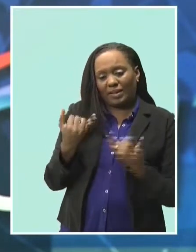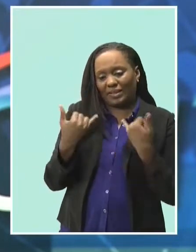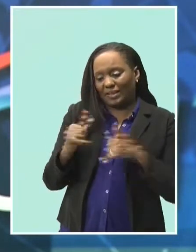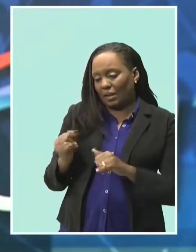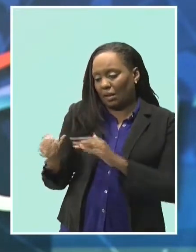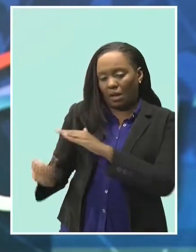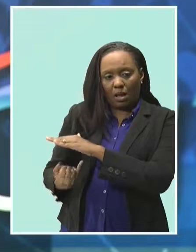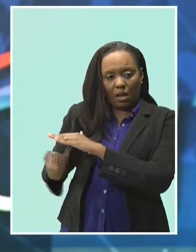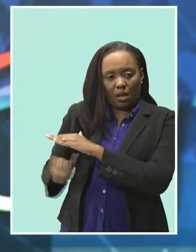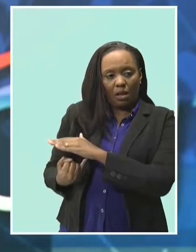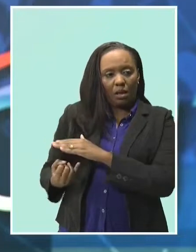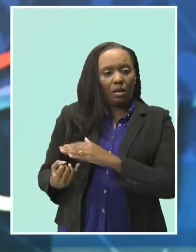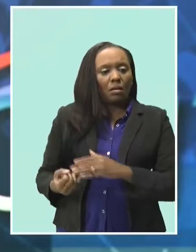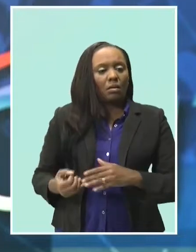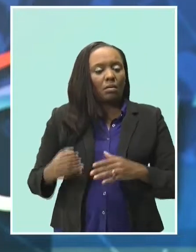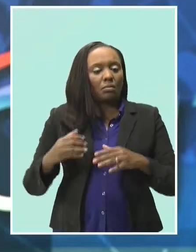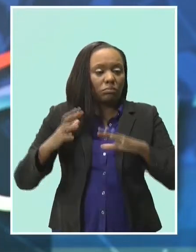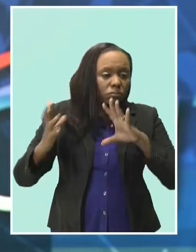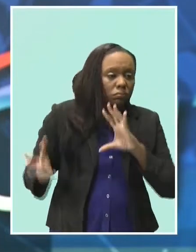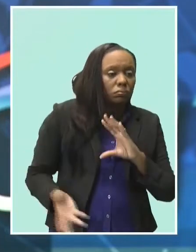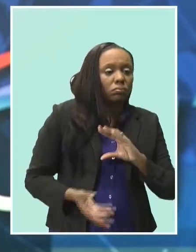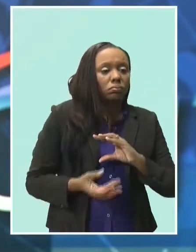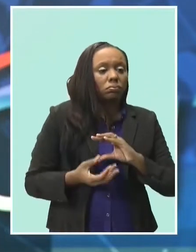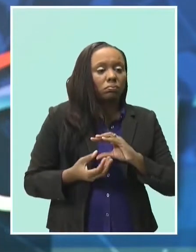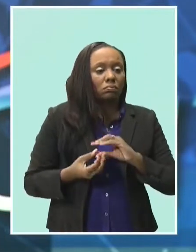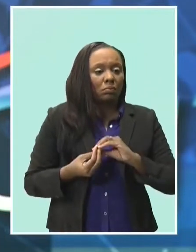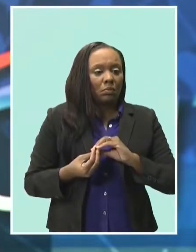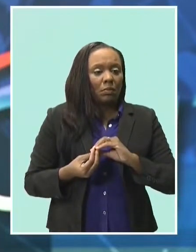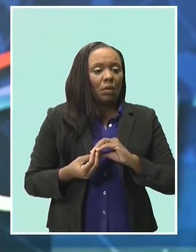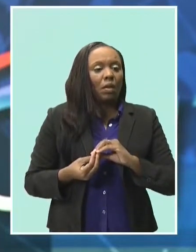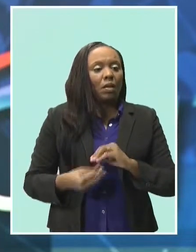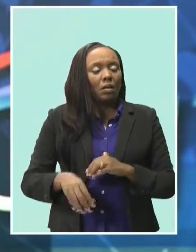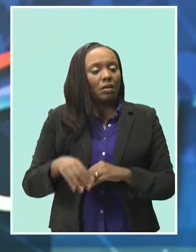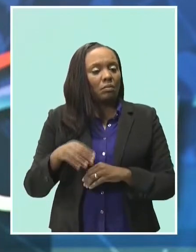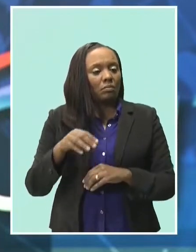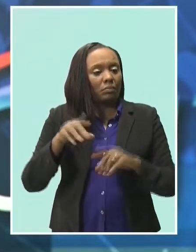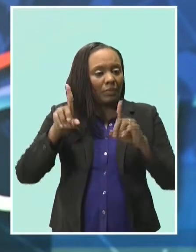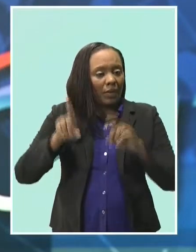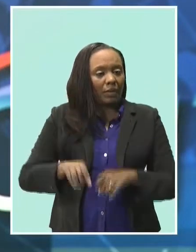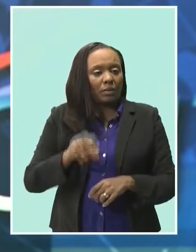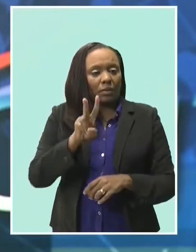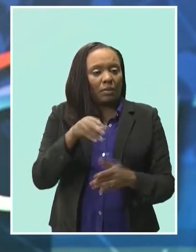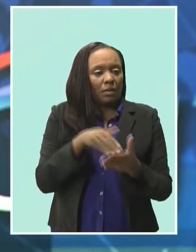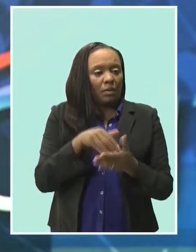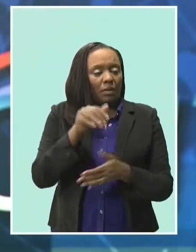number of tests completed by the Besto Santos Public Health Lab up to yesterday was